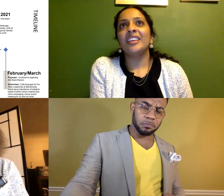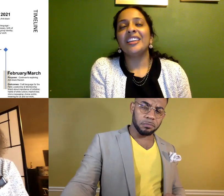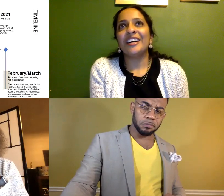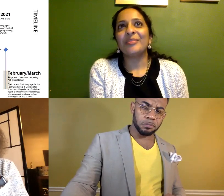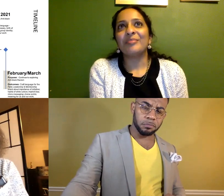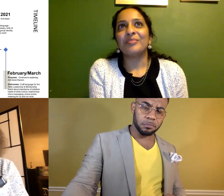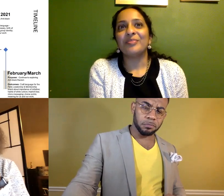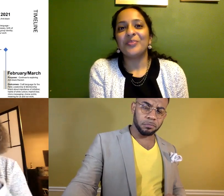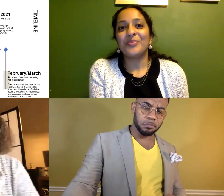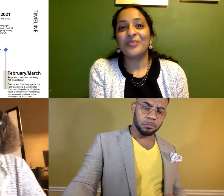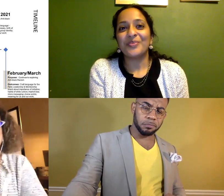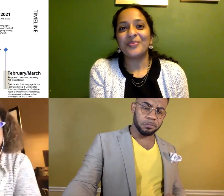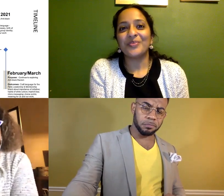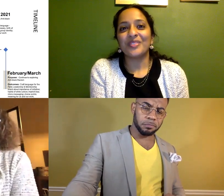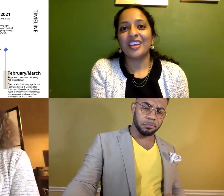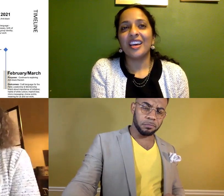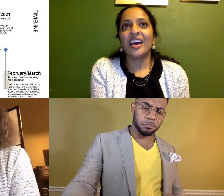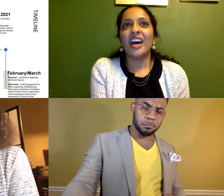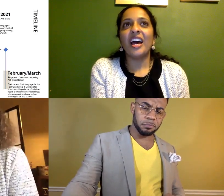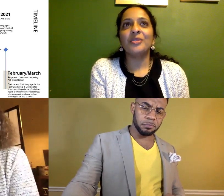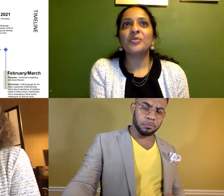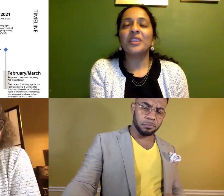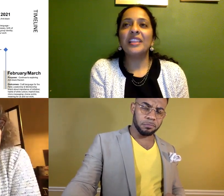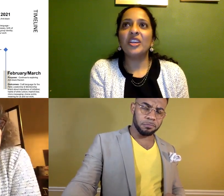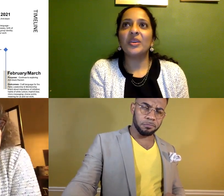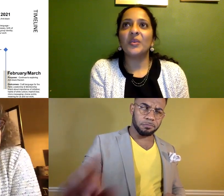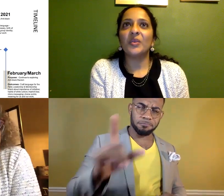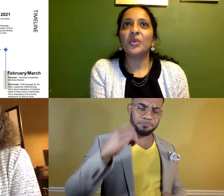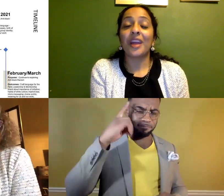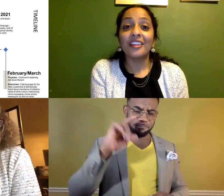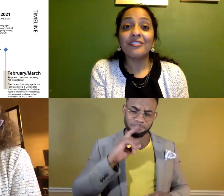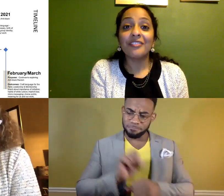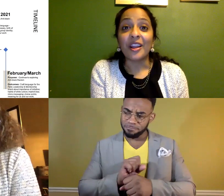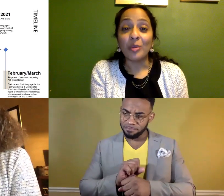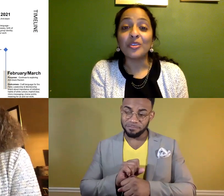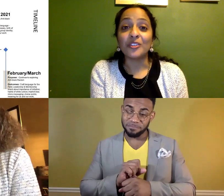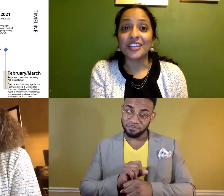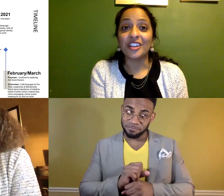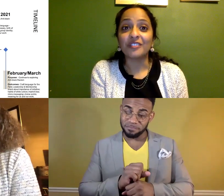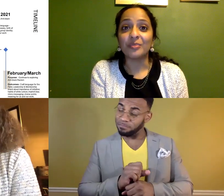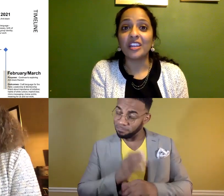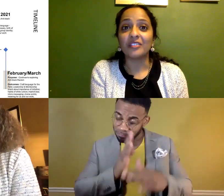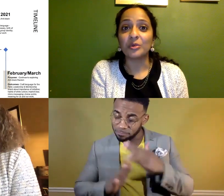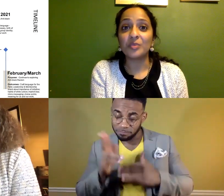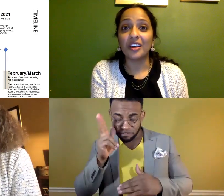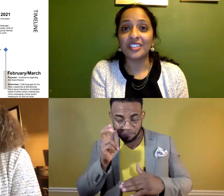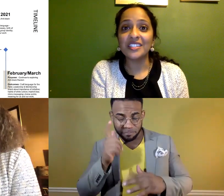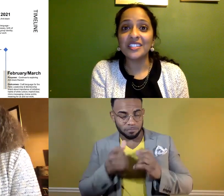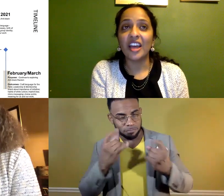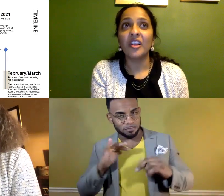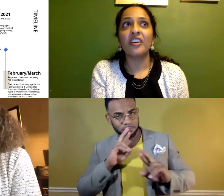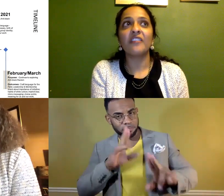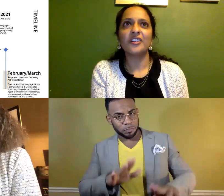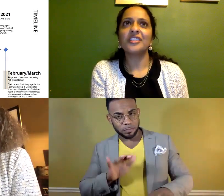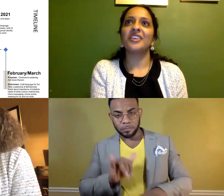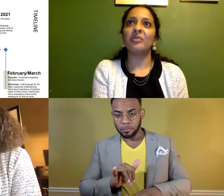Yeah, I think one thing. Yeah. I was really gratified and humbled to hear from many of our respondents